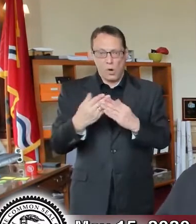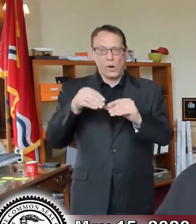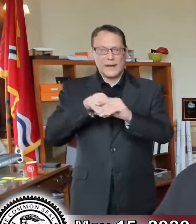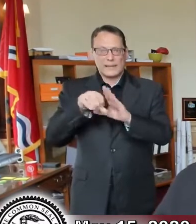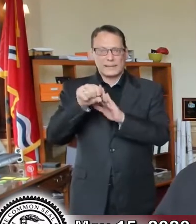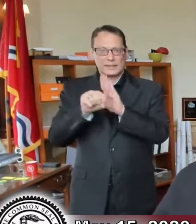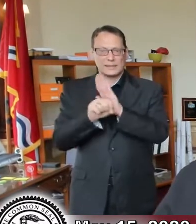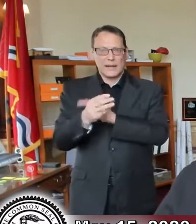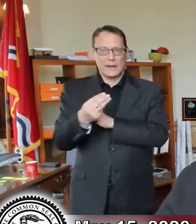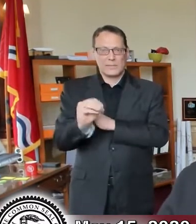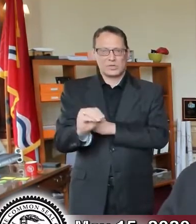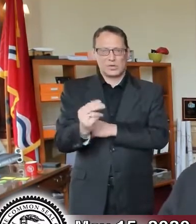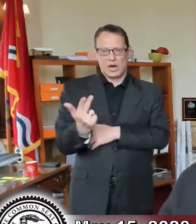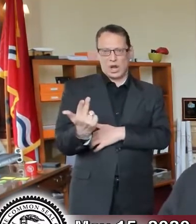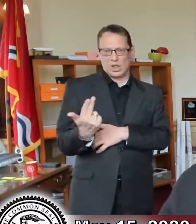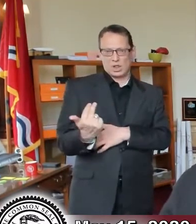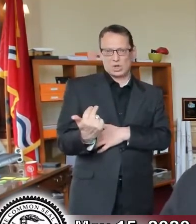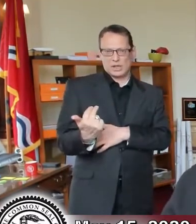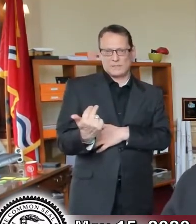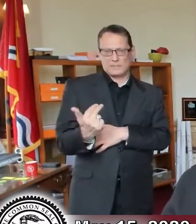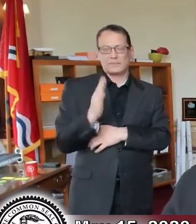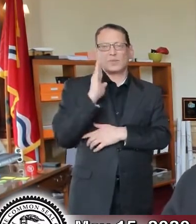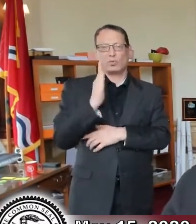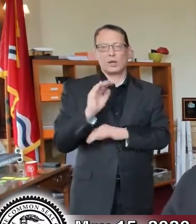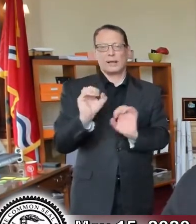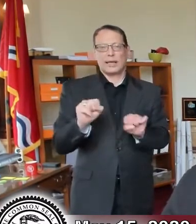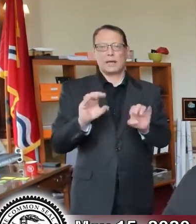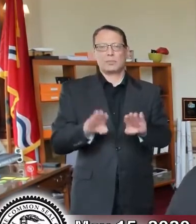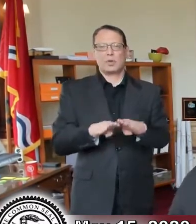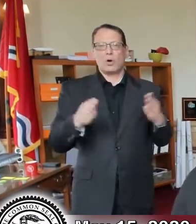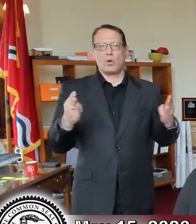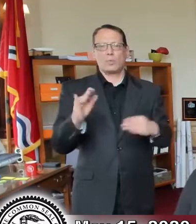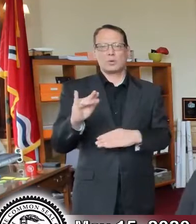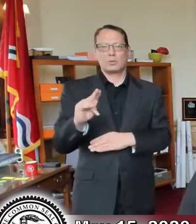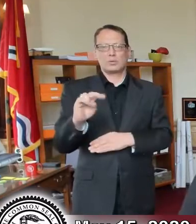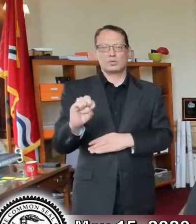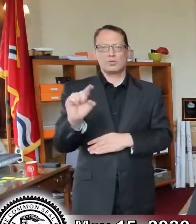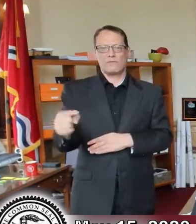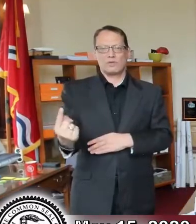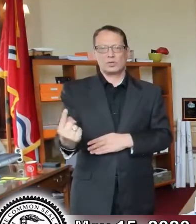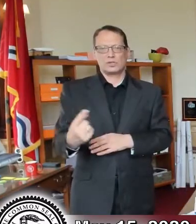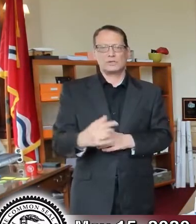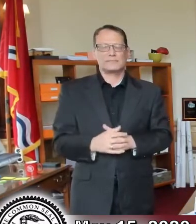state. There are 13 of them, I believe, will be able to open on June 1st.